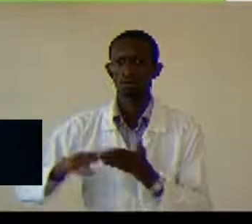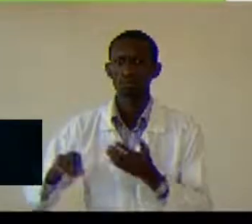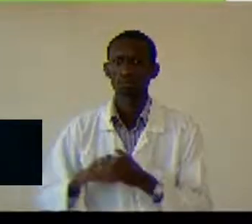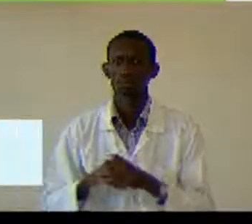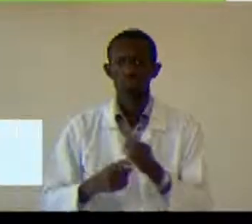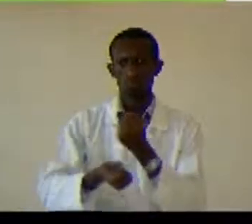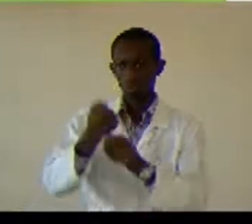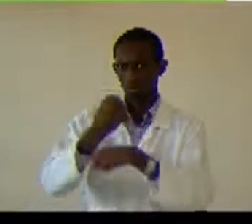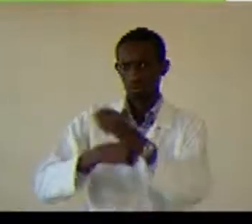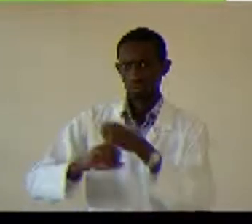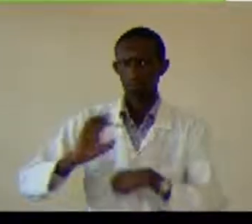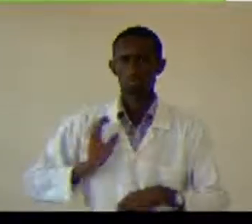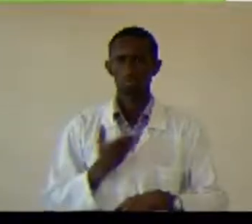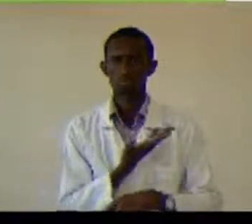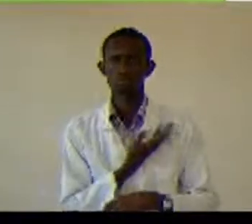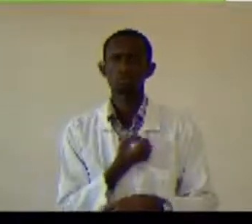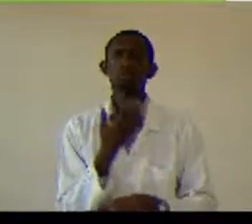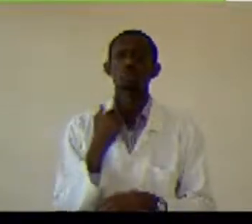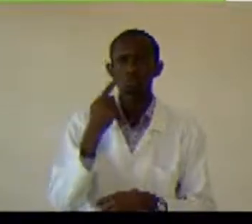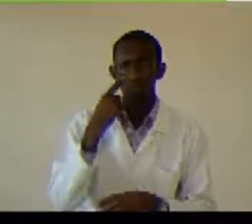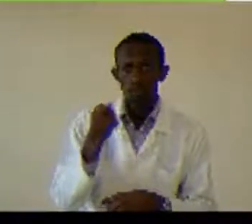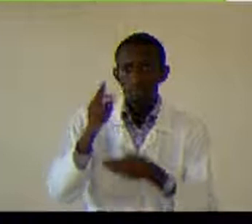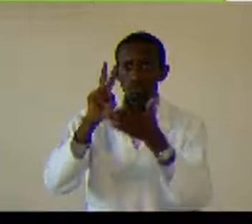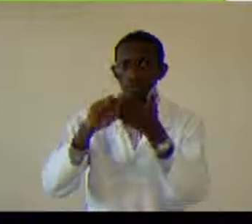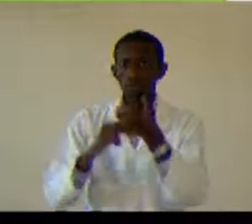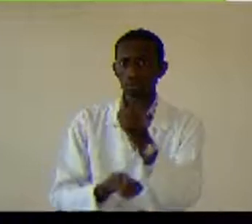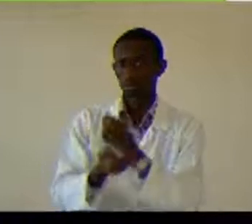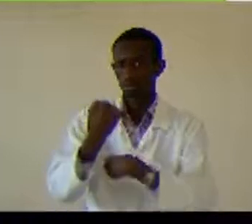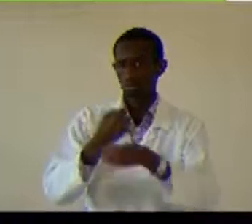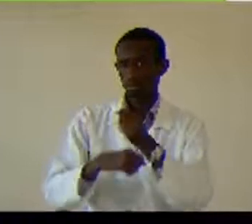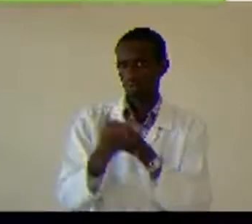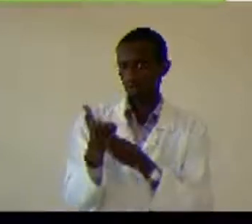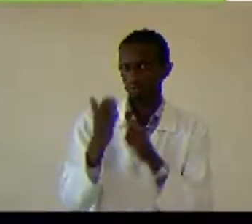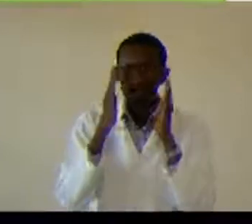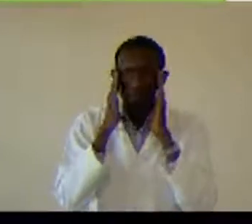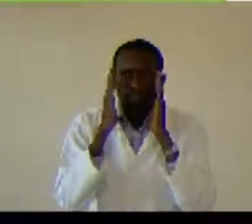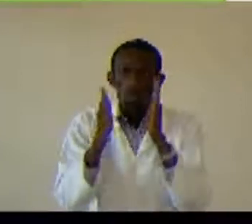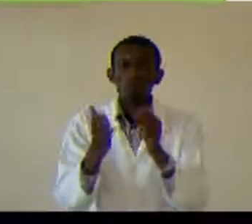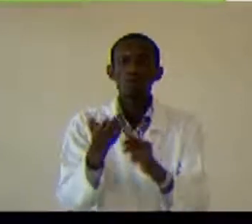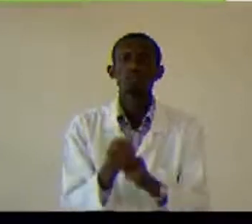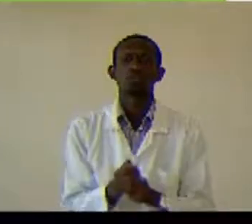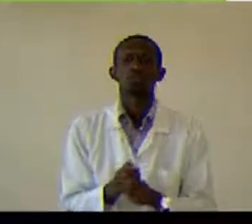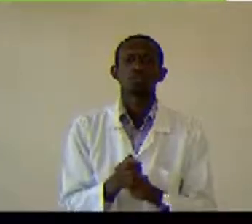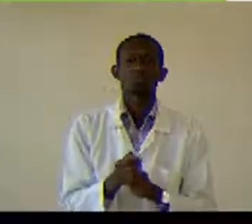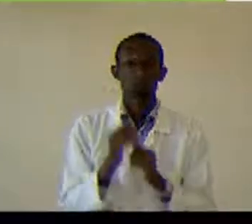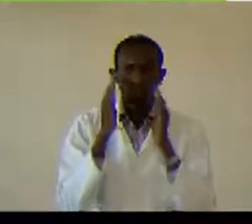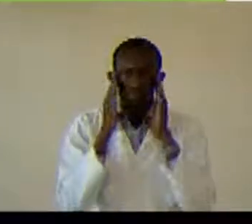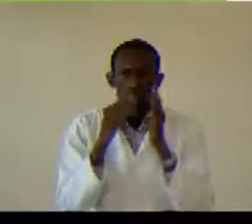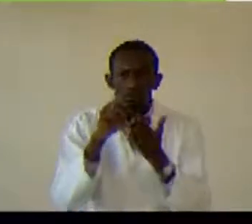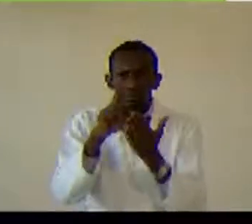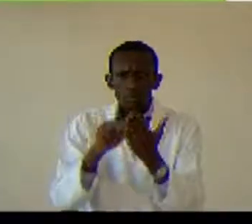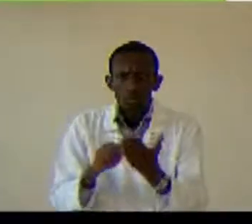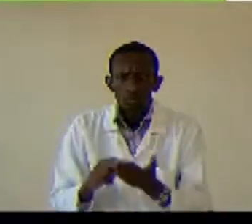activity. I need you to be reading the activity in the meantime, okay? Focus your attention on the